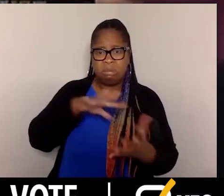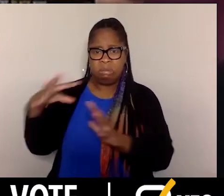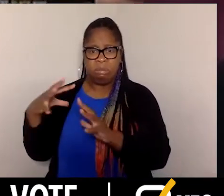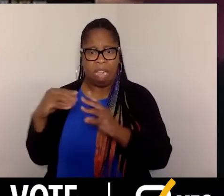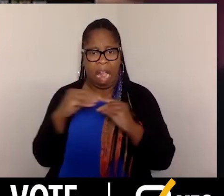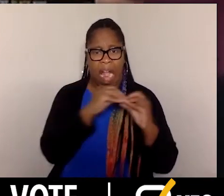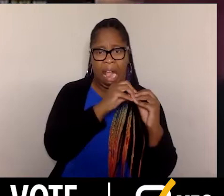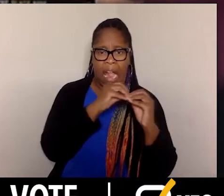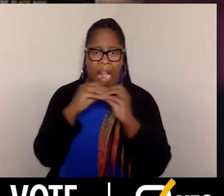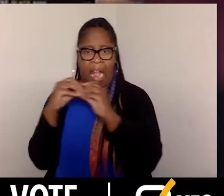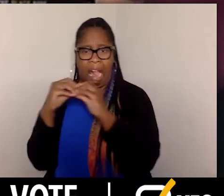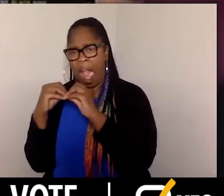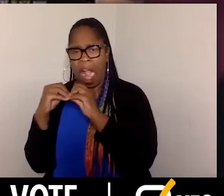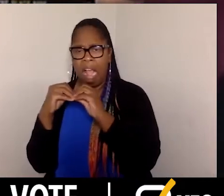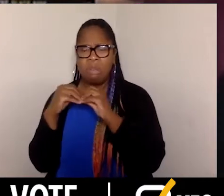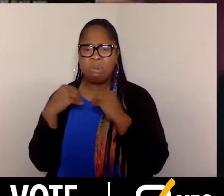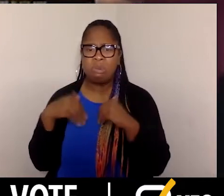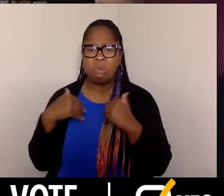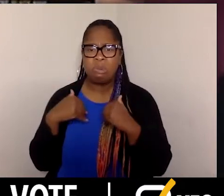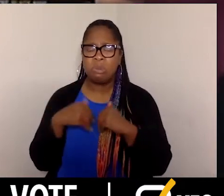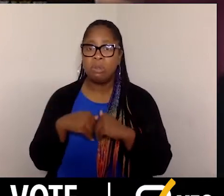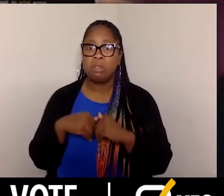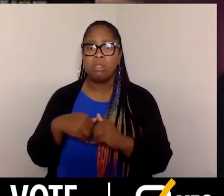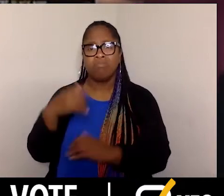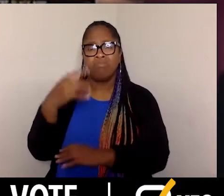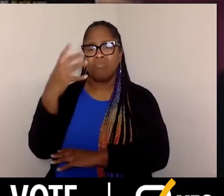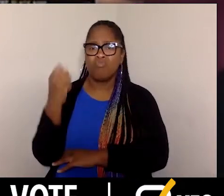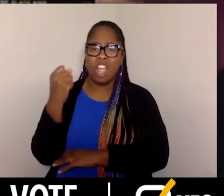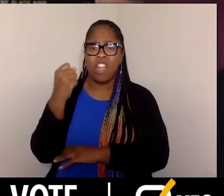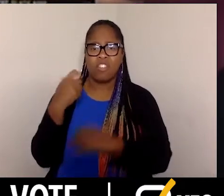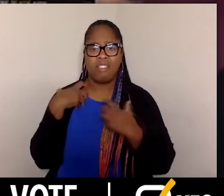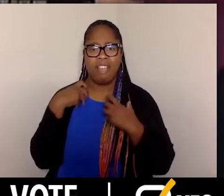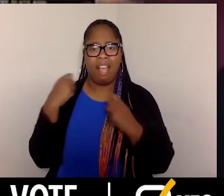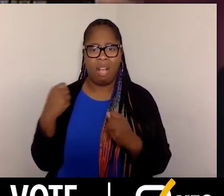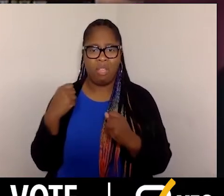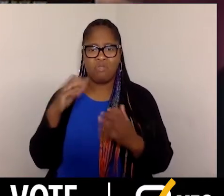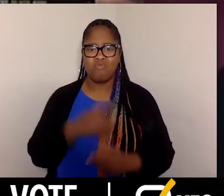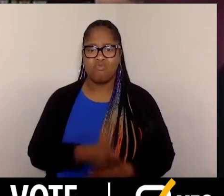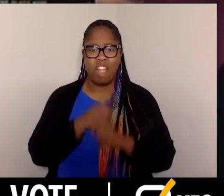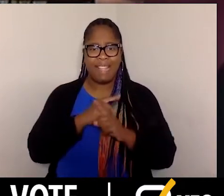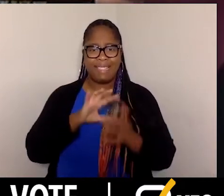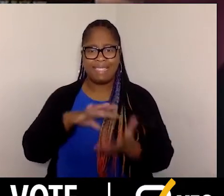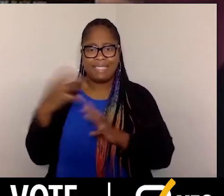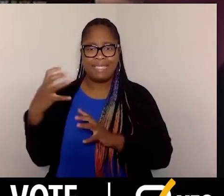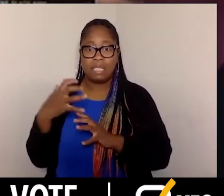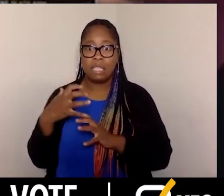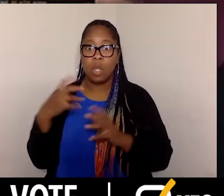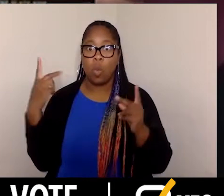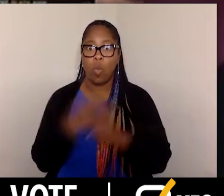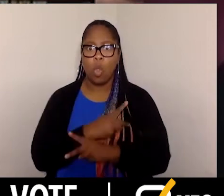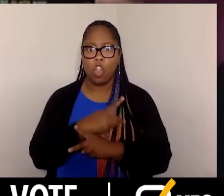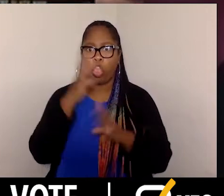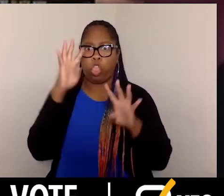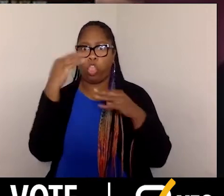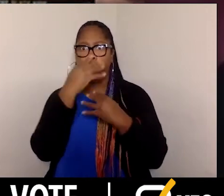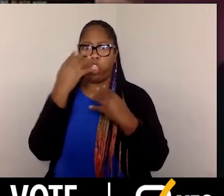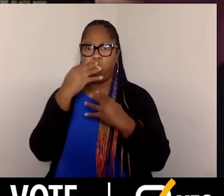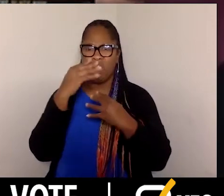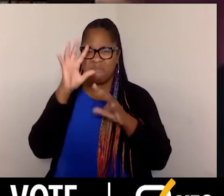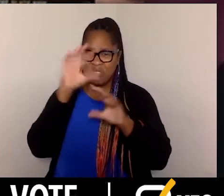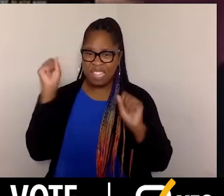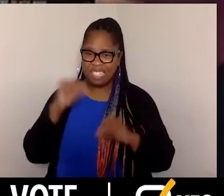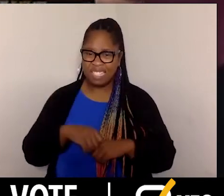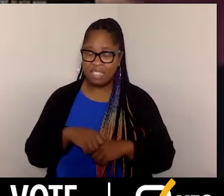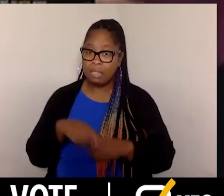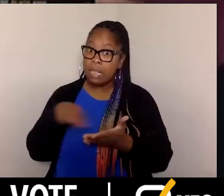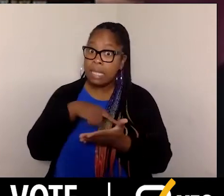global health crisis and an increasingly unhinged president. This week, Trump